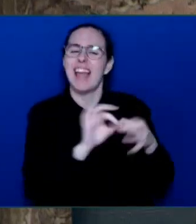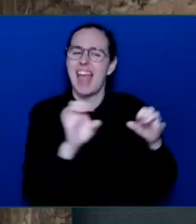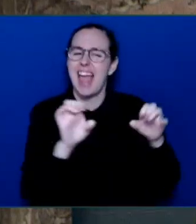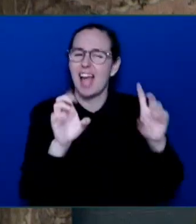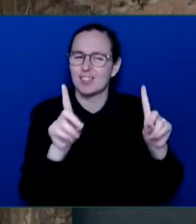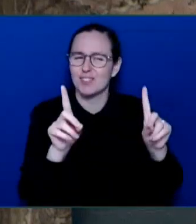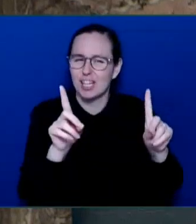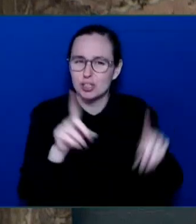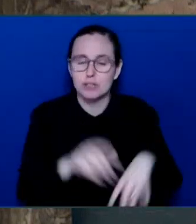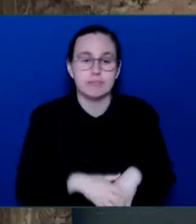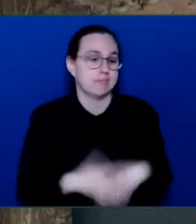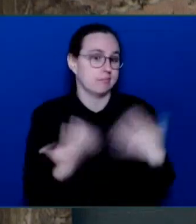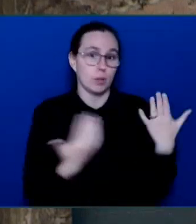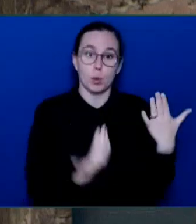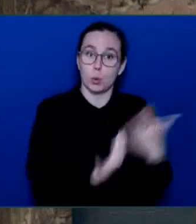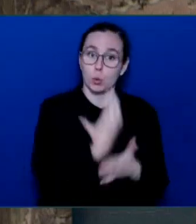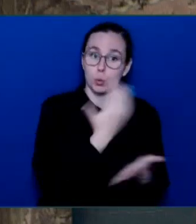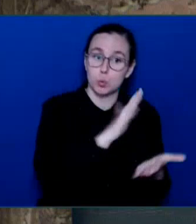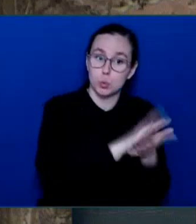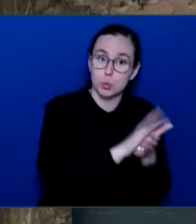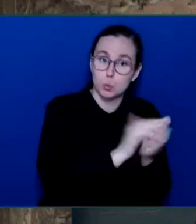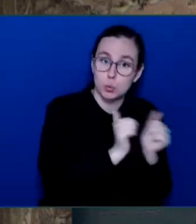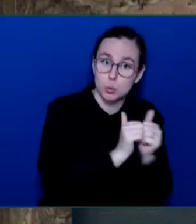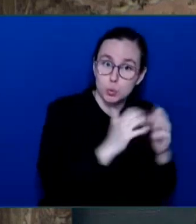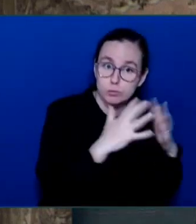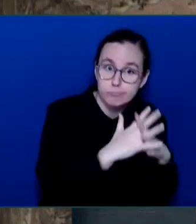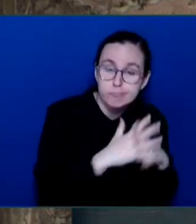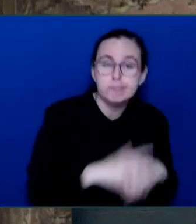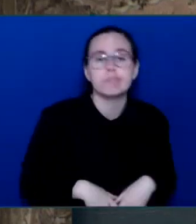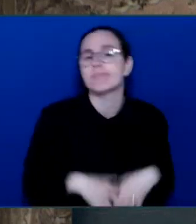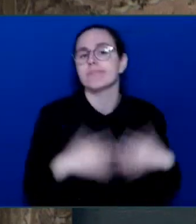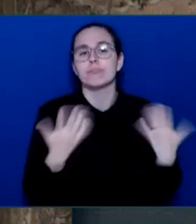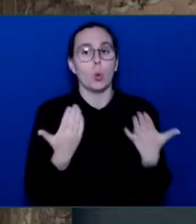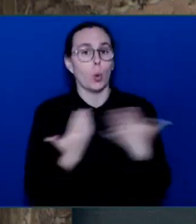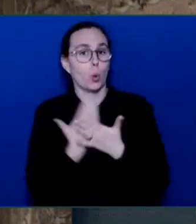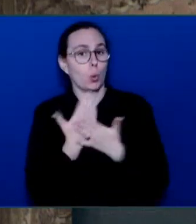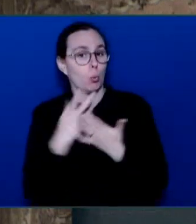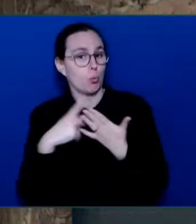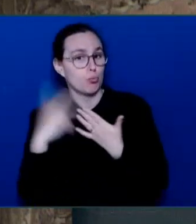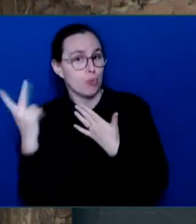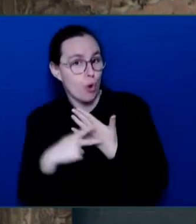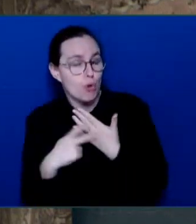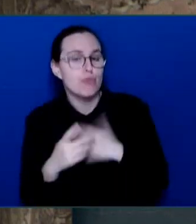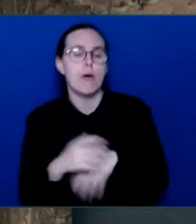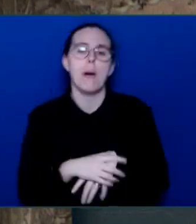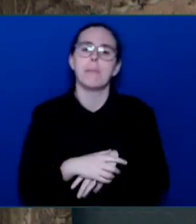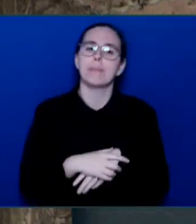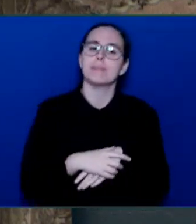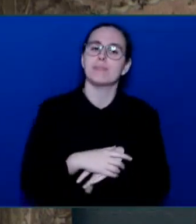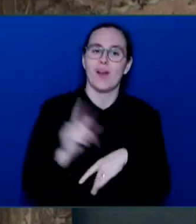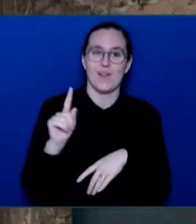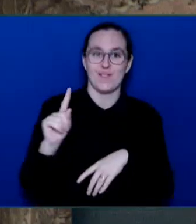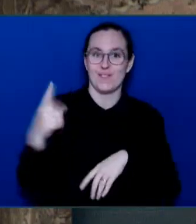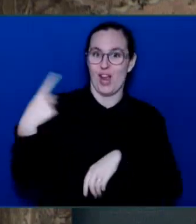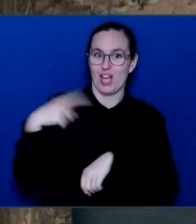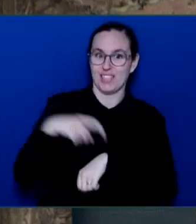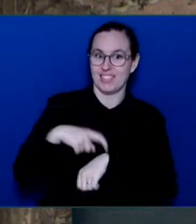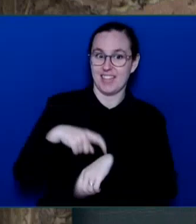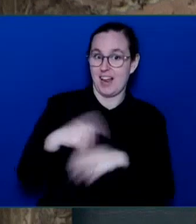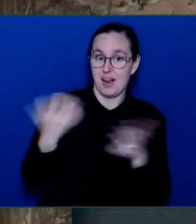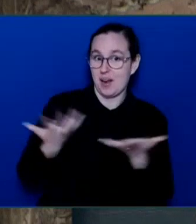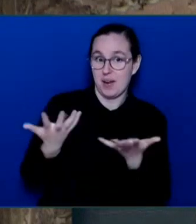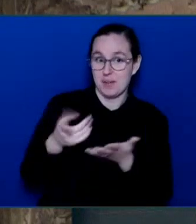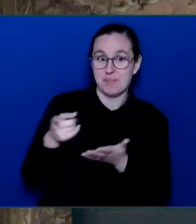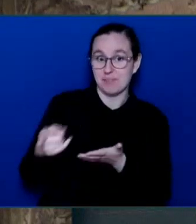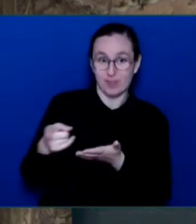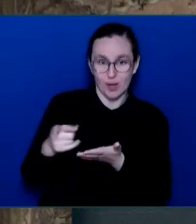also the first time ever in the history of British Columbia, Mr. Speaker, a school meals program, Feeding Futures program, that is to